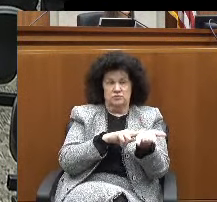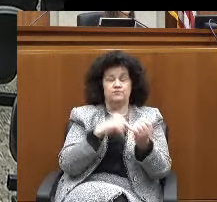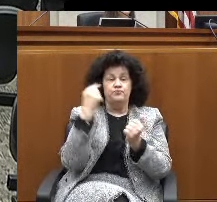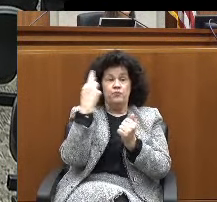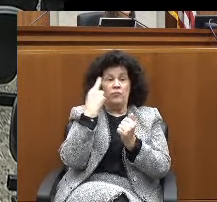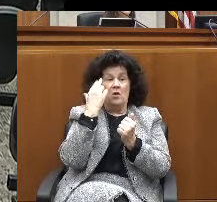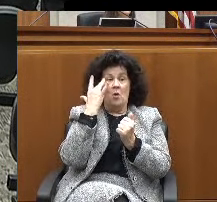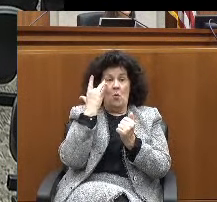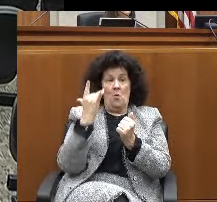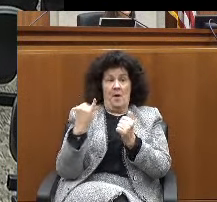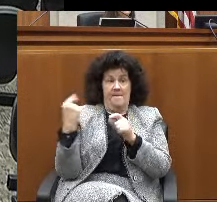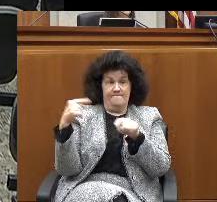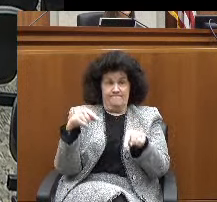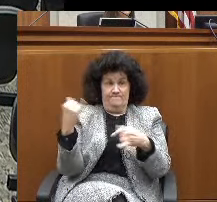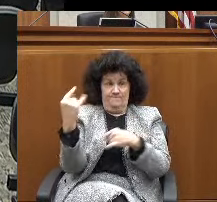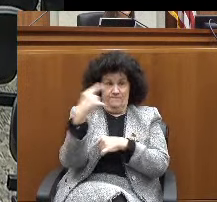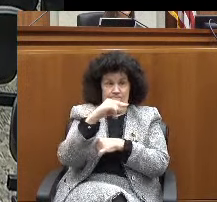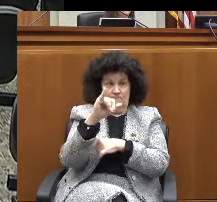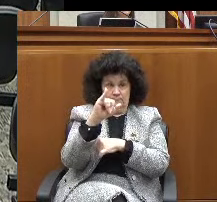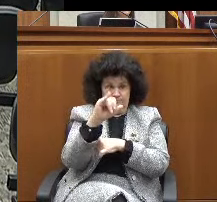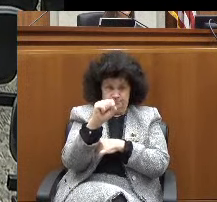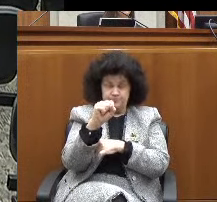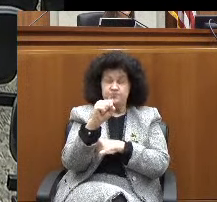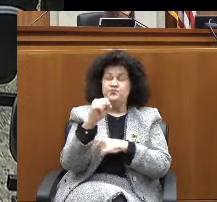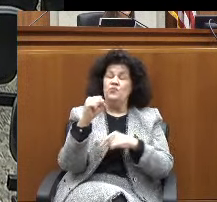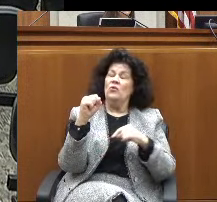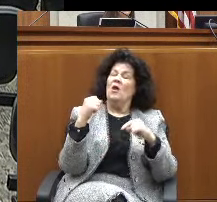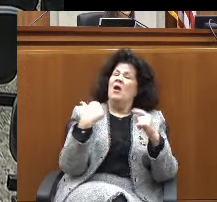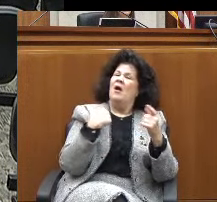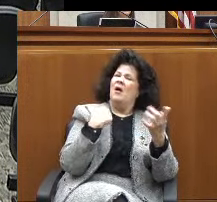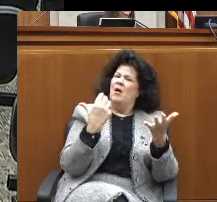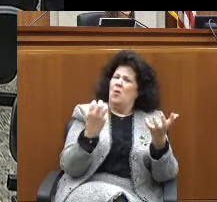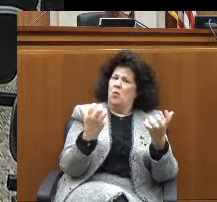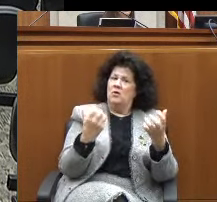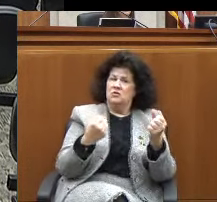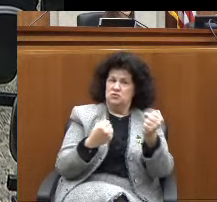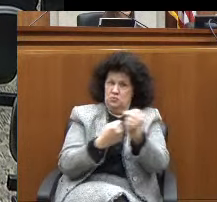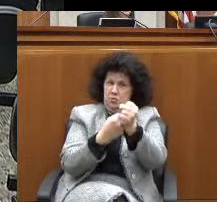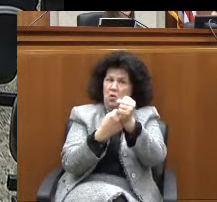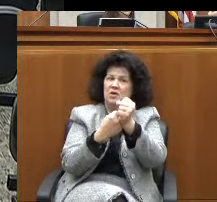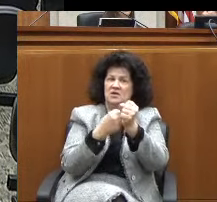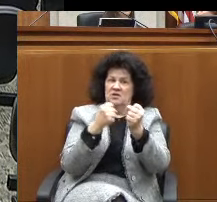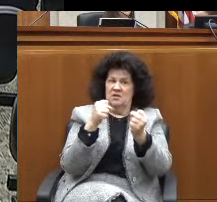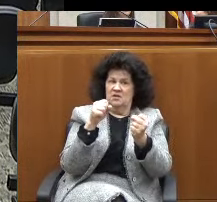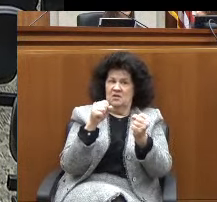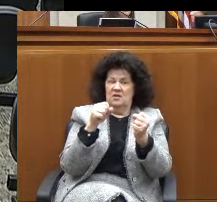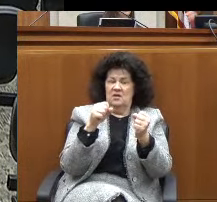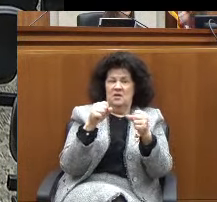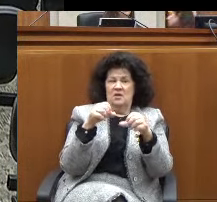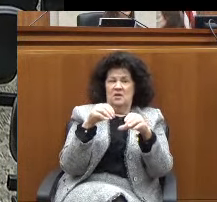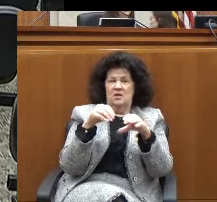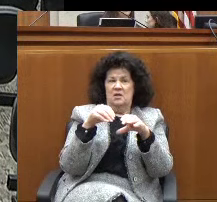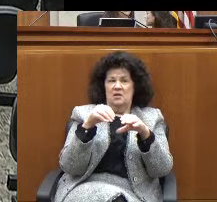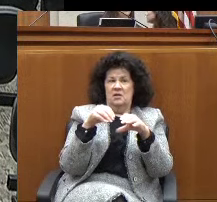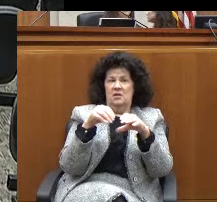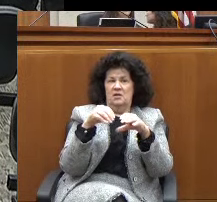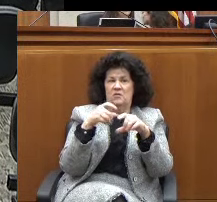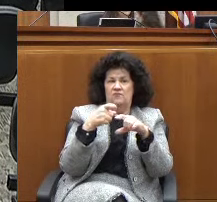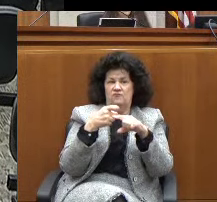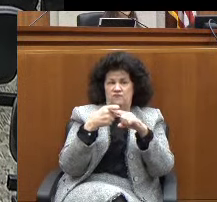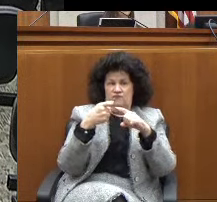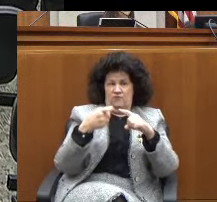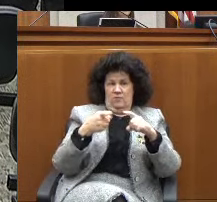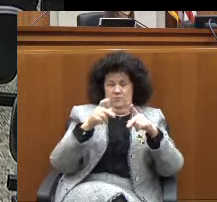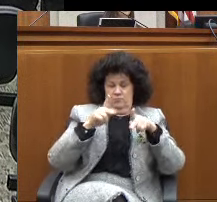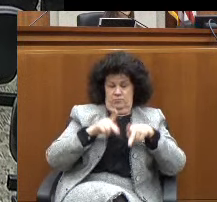The reason why I'm here today is to support this in a way from a